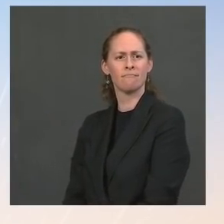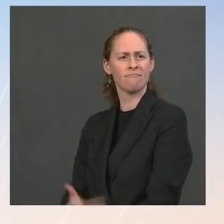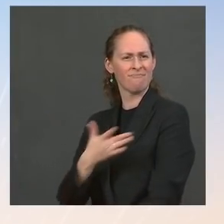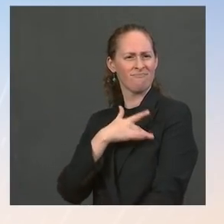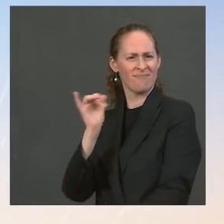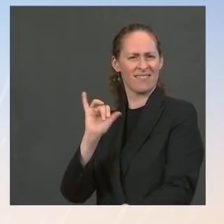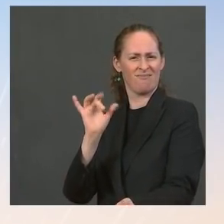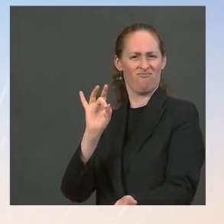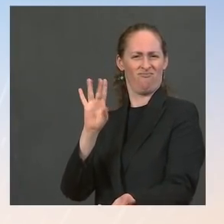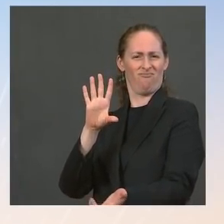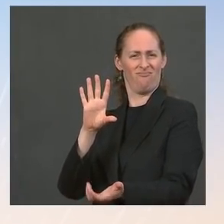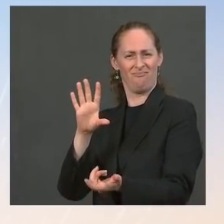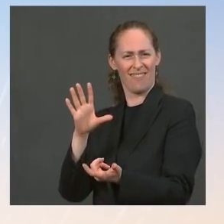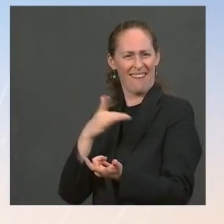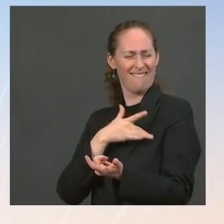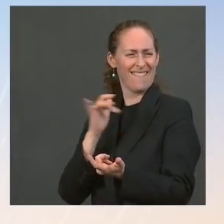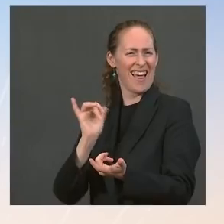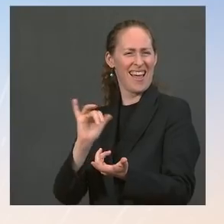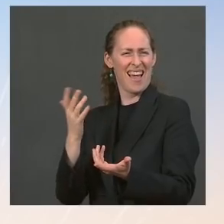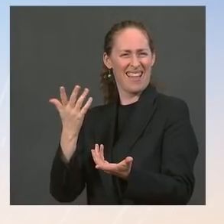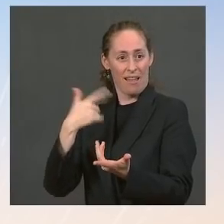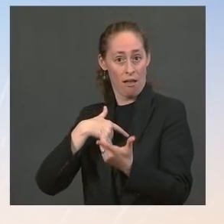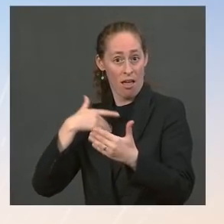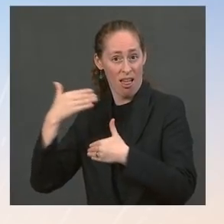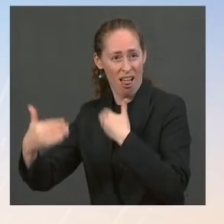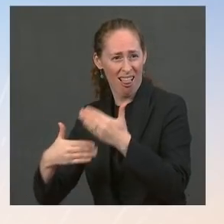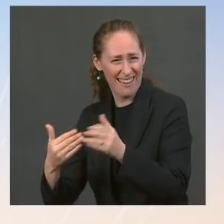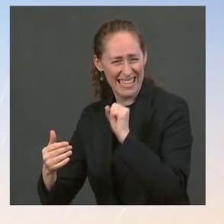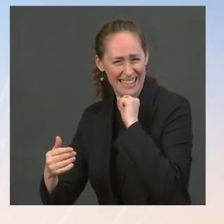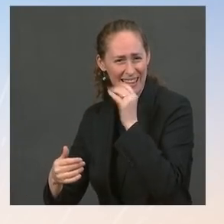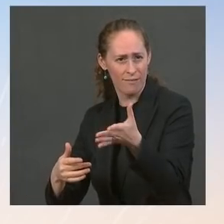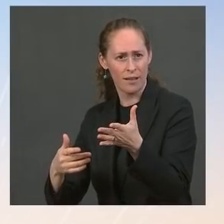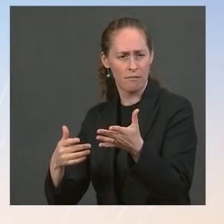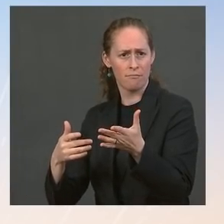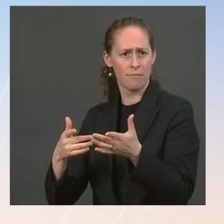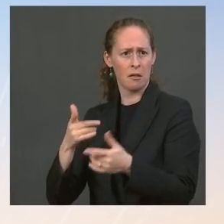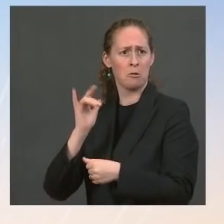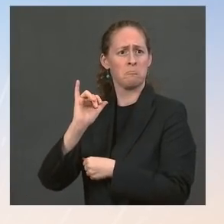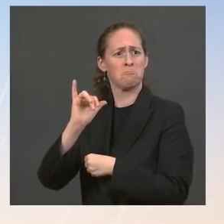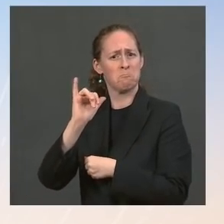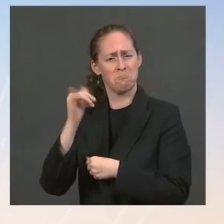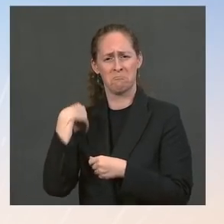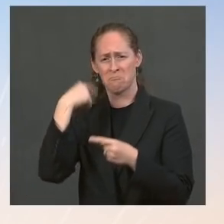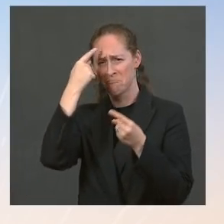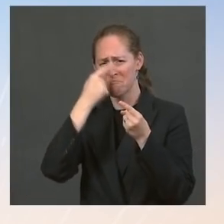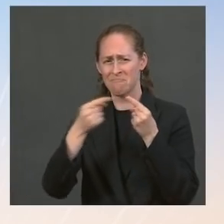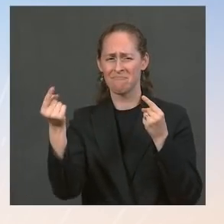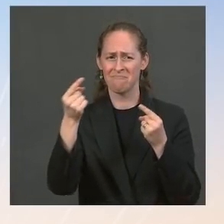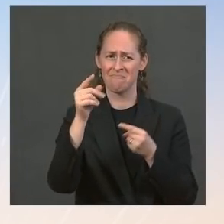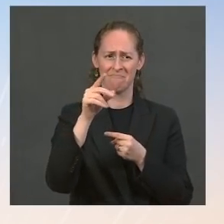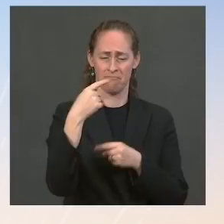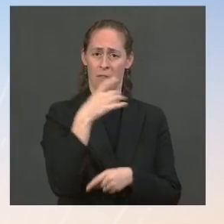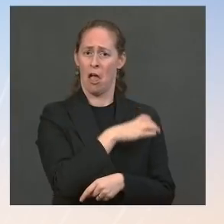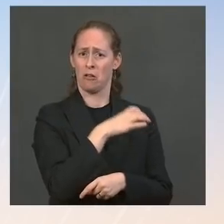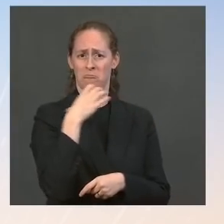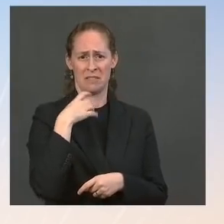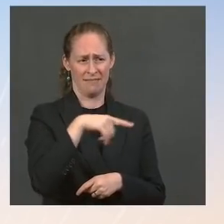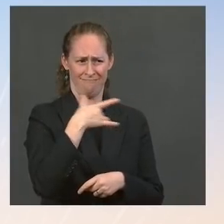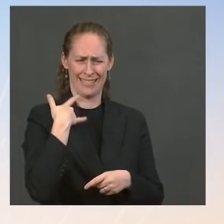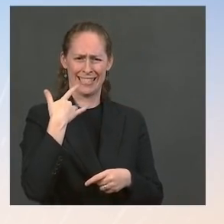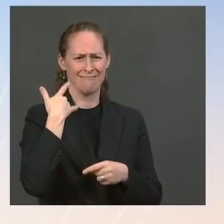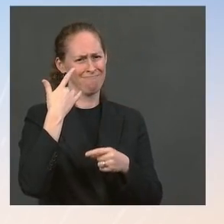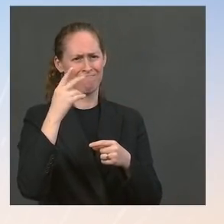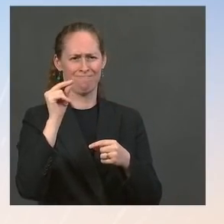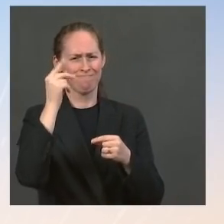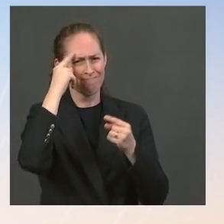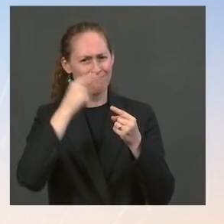today than we were on Monday. I don't think the president feels that way, and I don't think members of Congress feel that way. You've talked about progress.